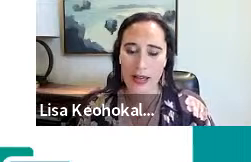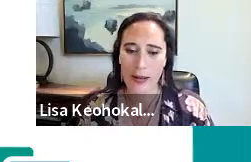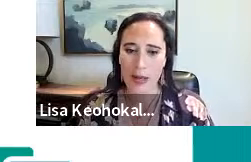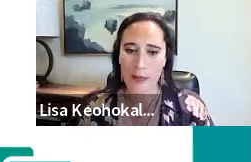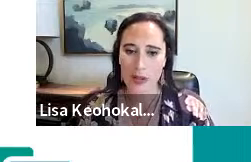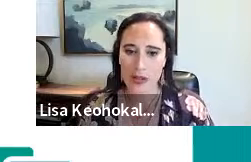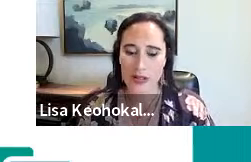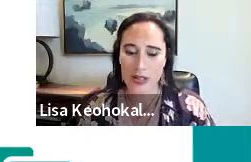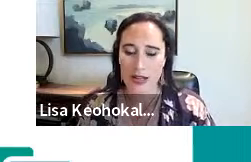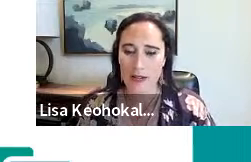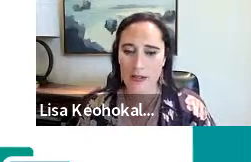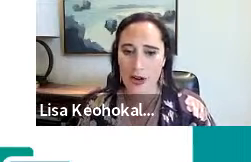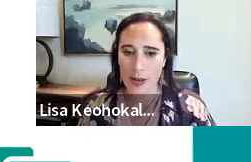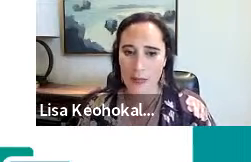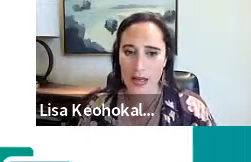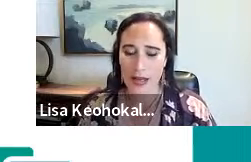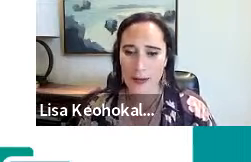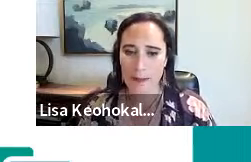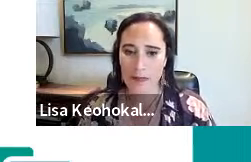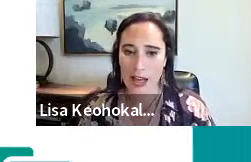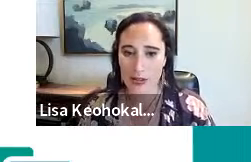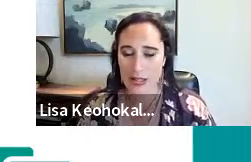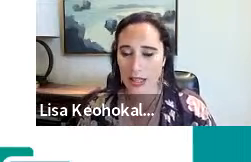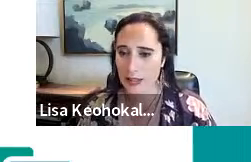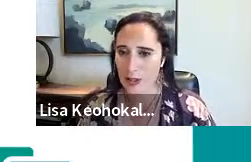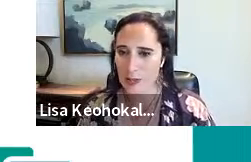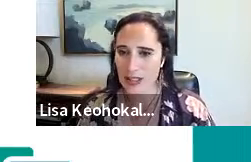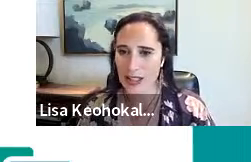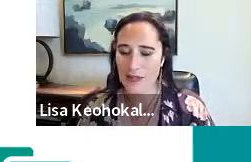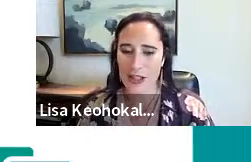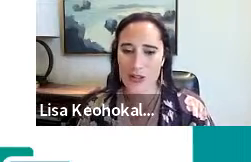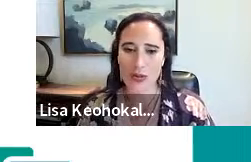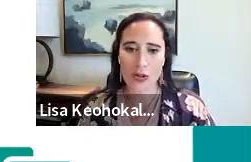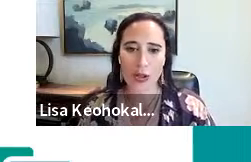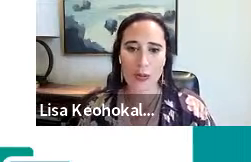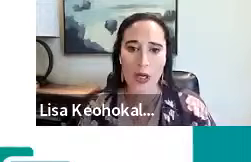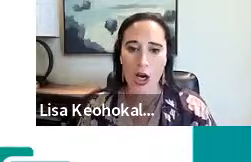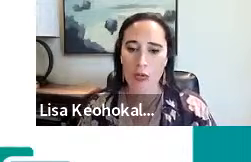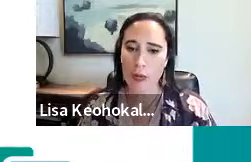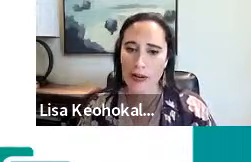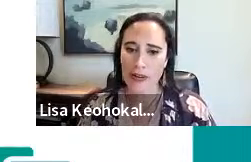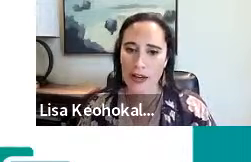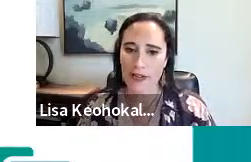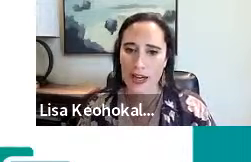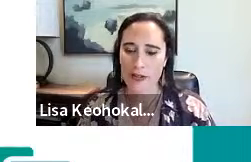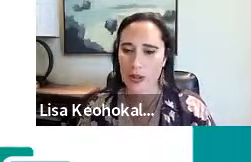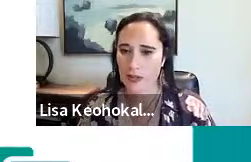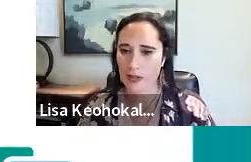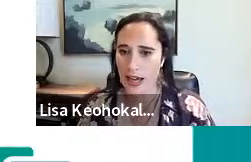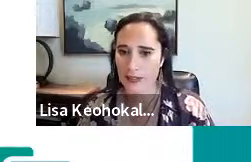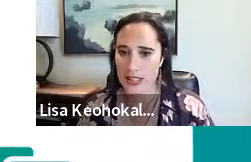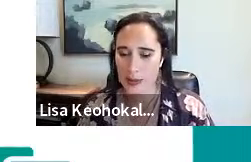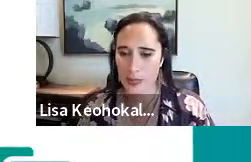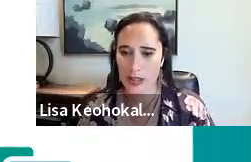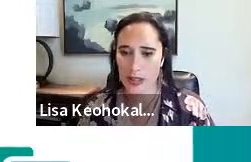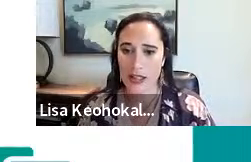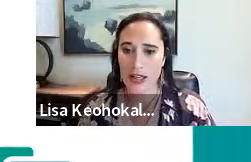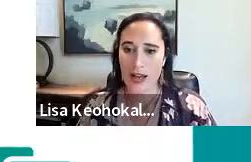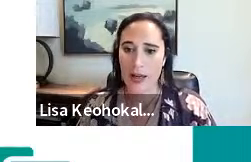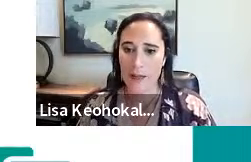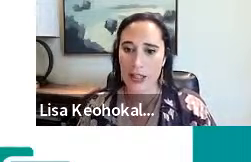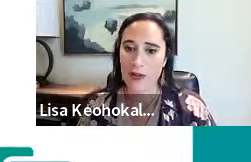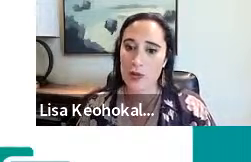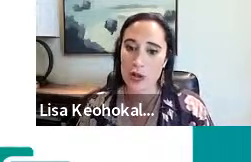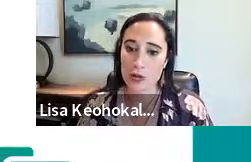public members from outside of the Community Advisory Group around that 5:45 time